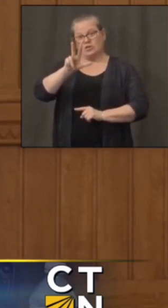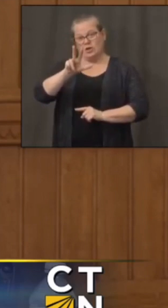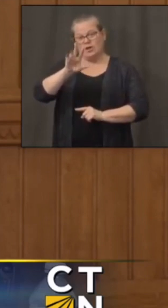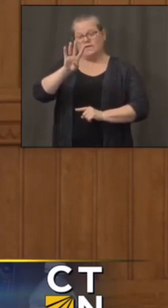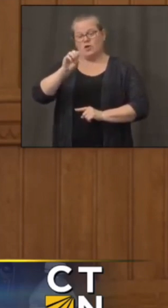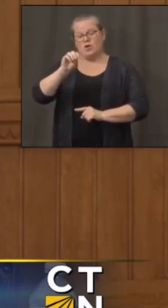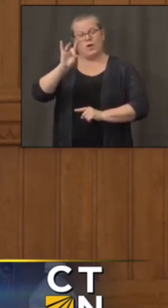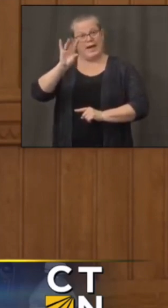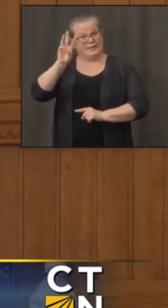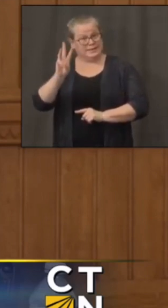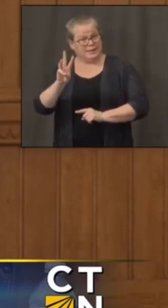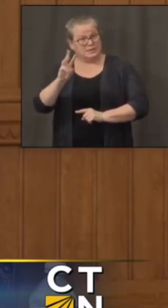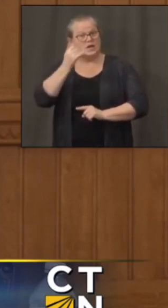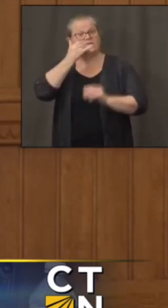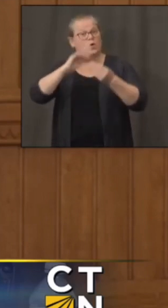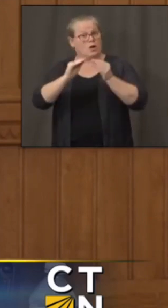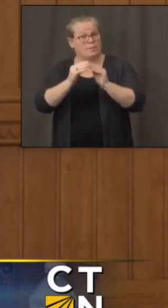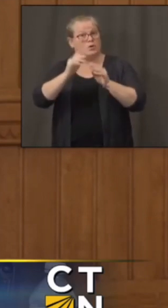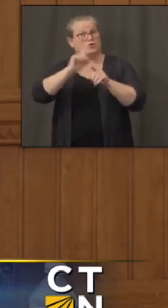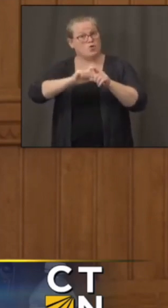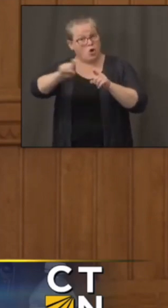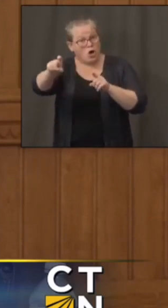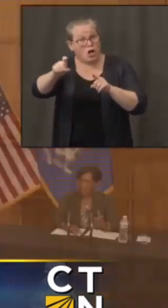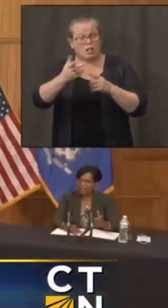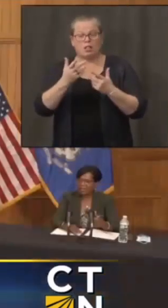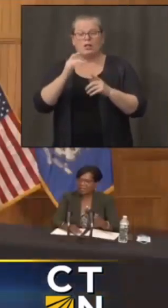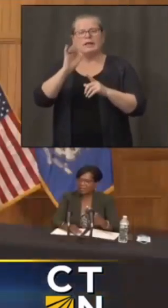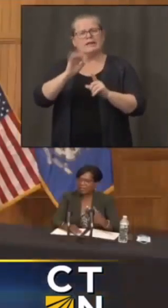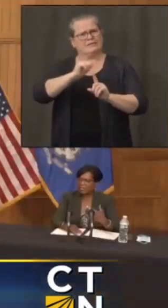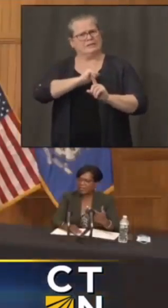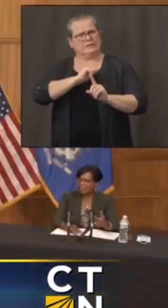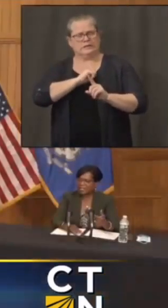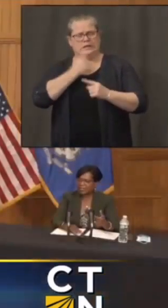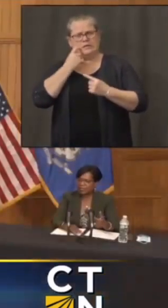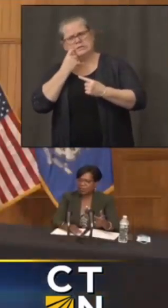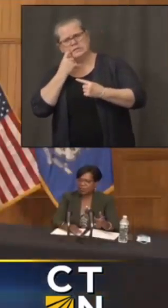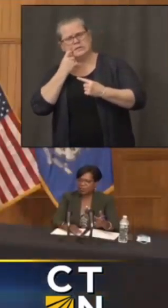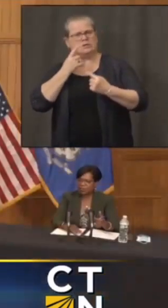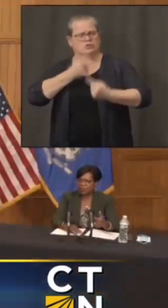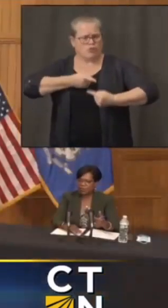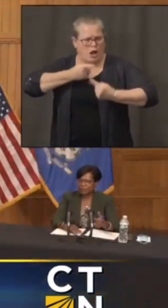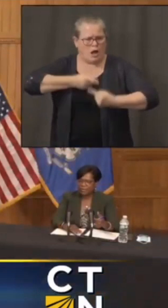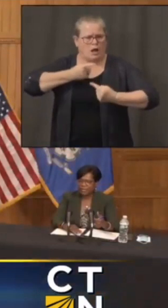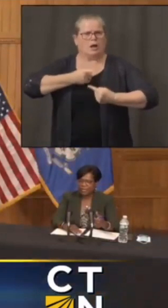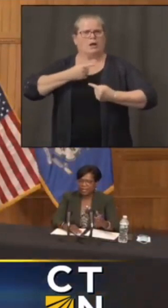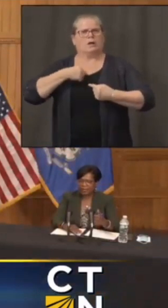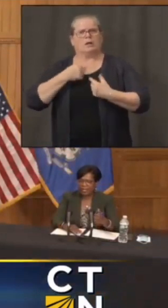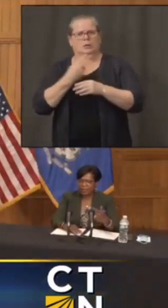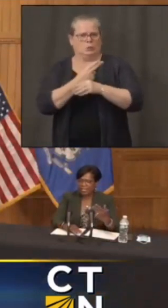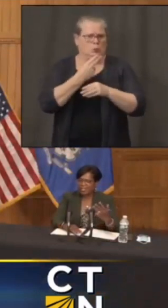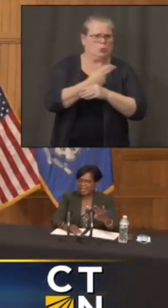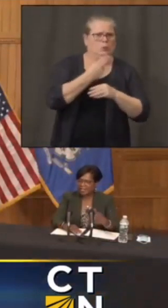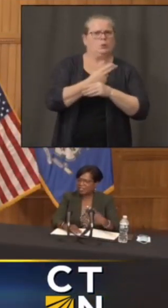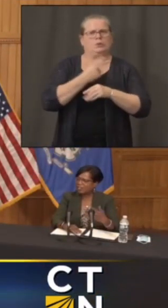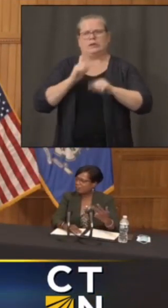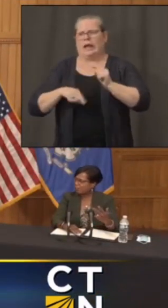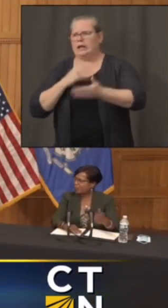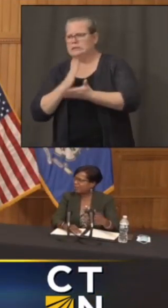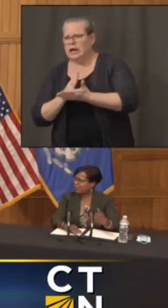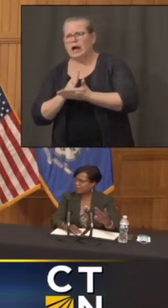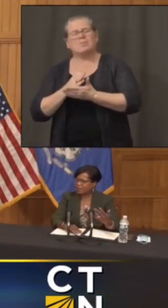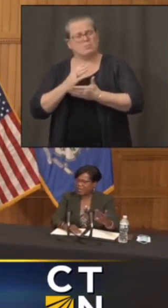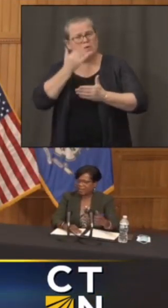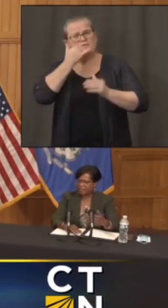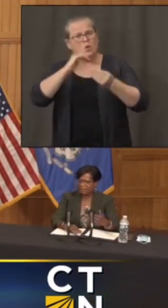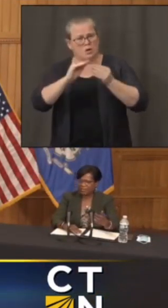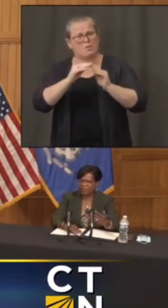1-800-563-4086. If somebody is struggling with substances, they can call that line, receive an assessment over the phone, and be connected to the